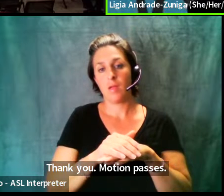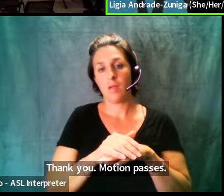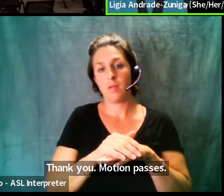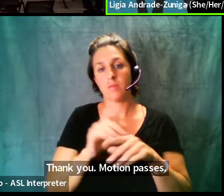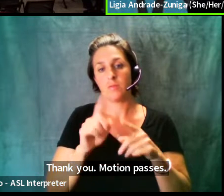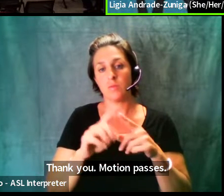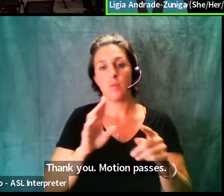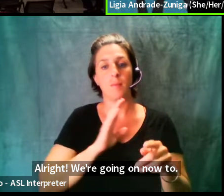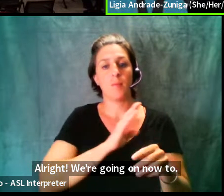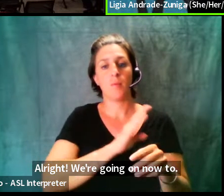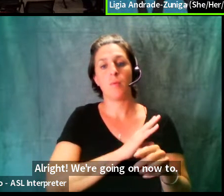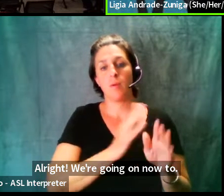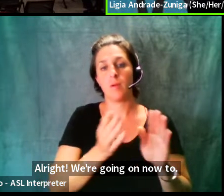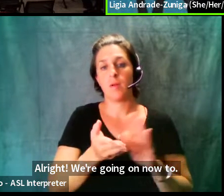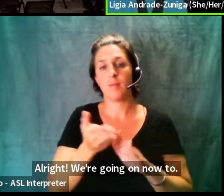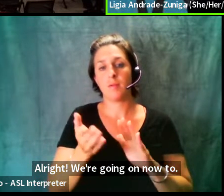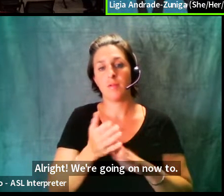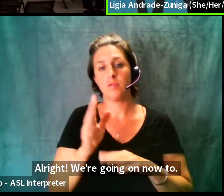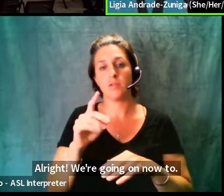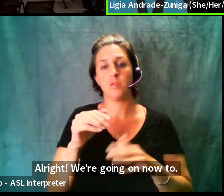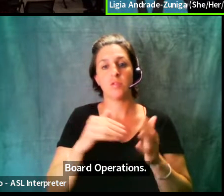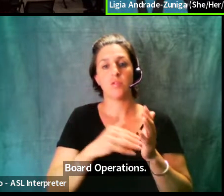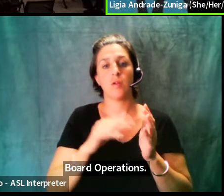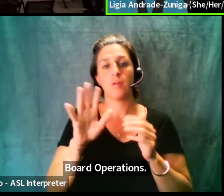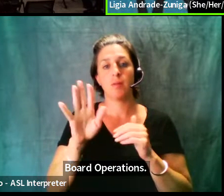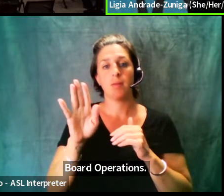board operations. Dr. Black.